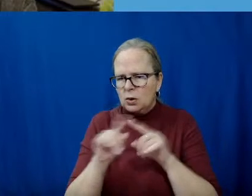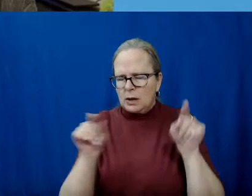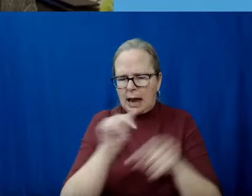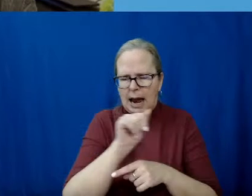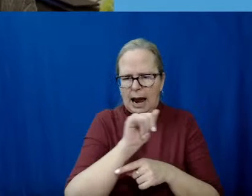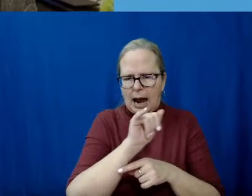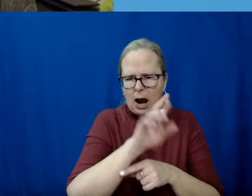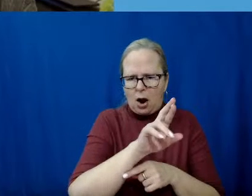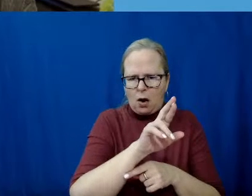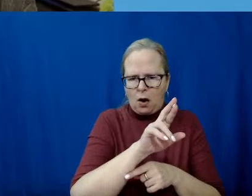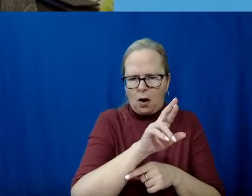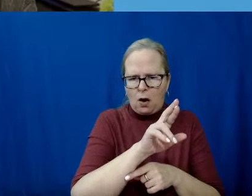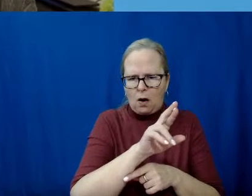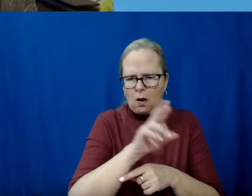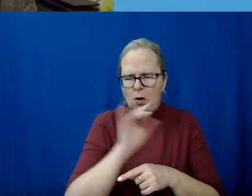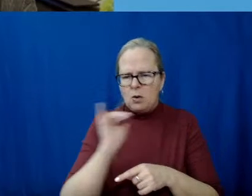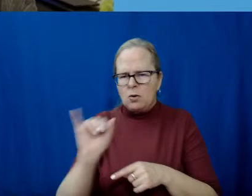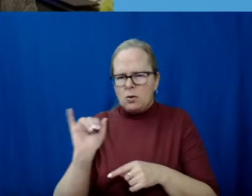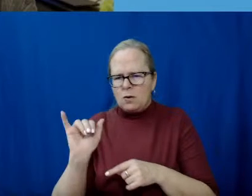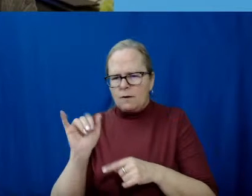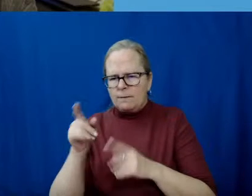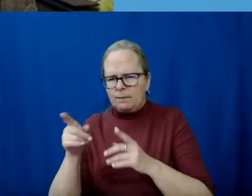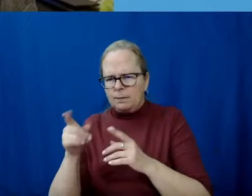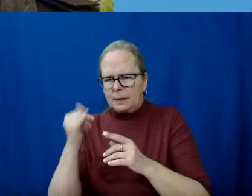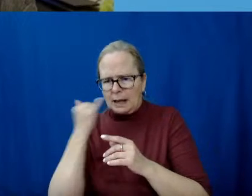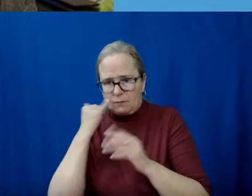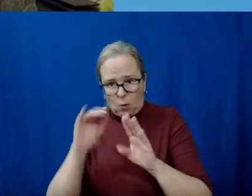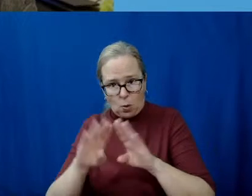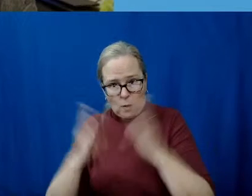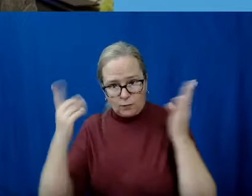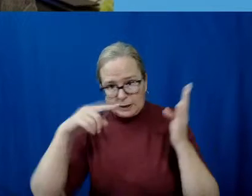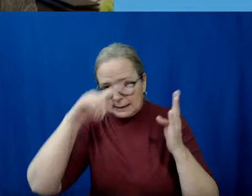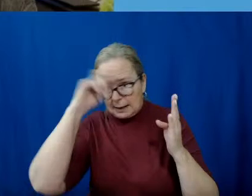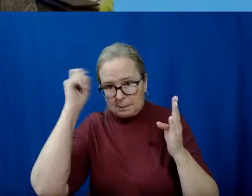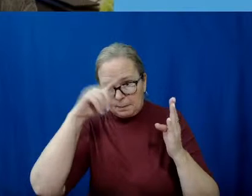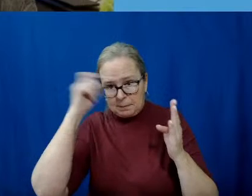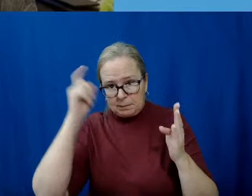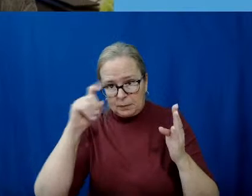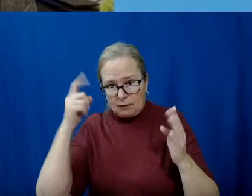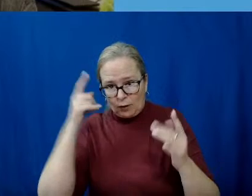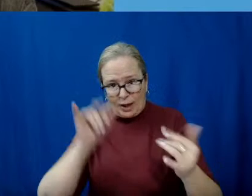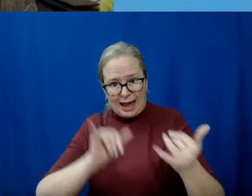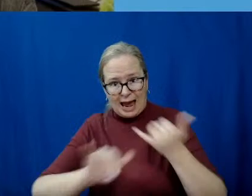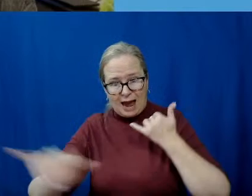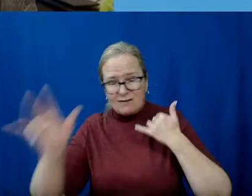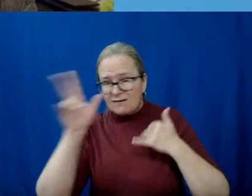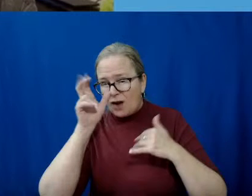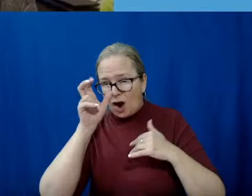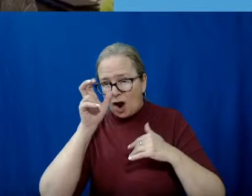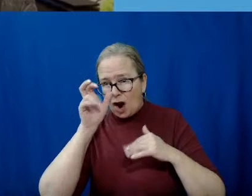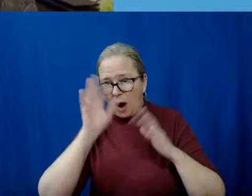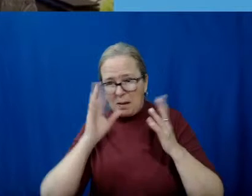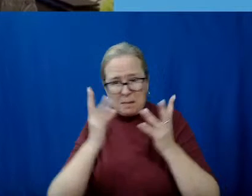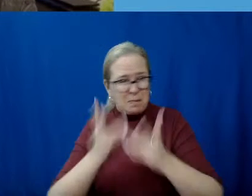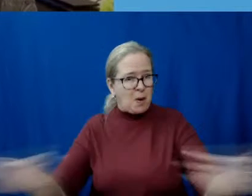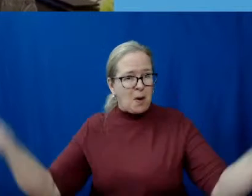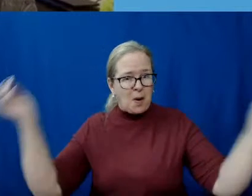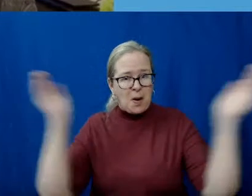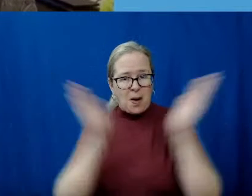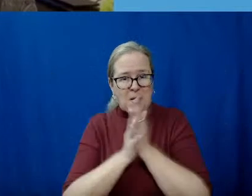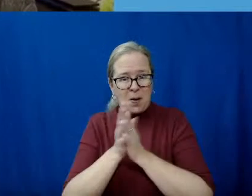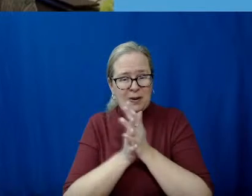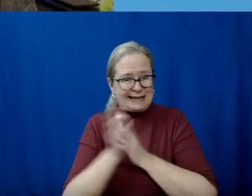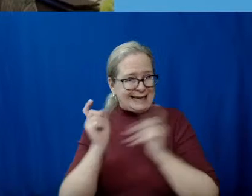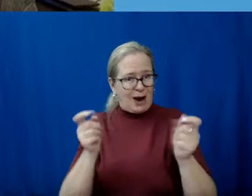over, deal with it, the stampede, that his political fortunes would recover. Whether that